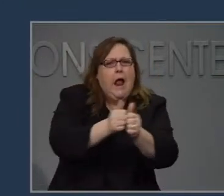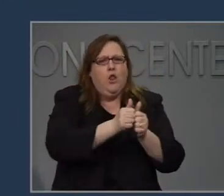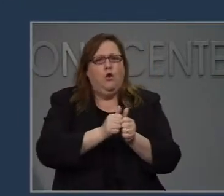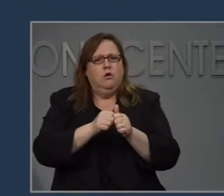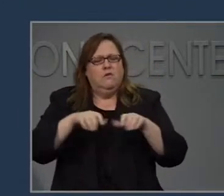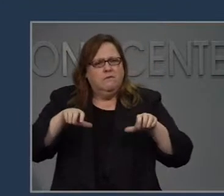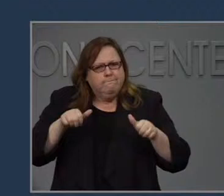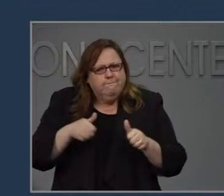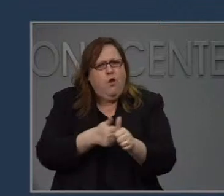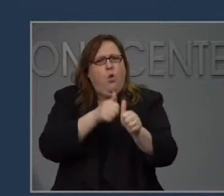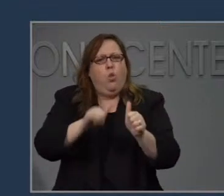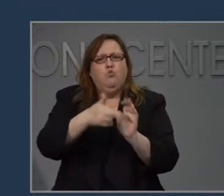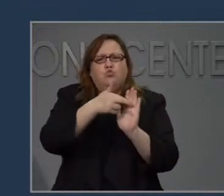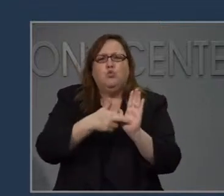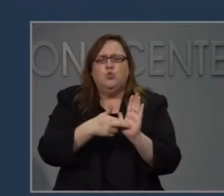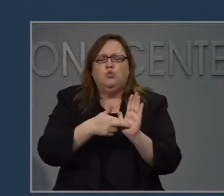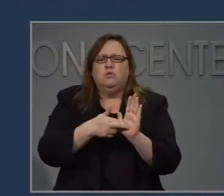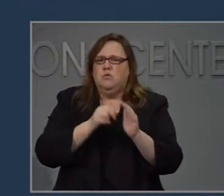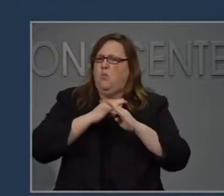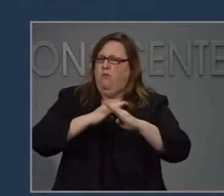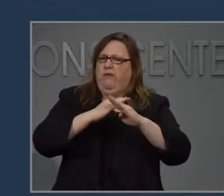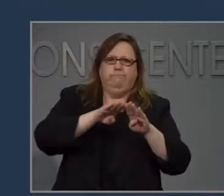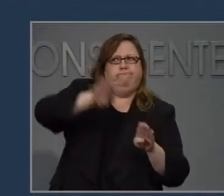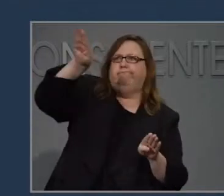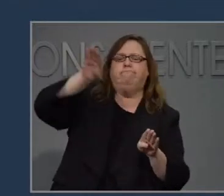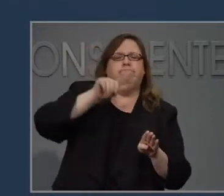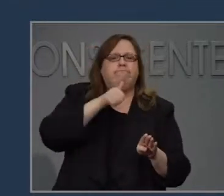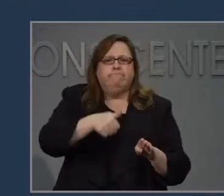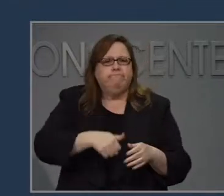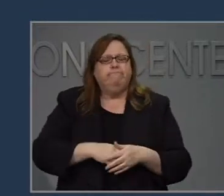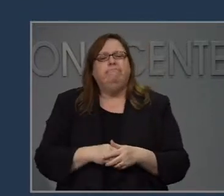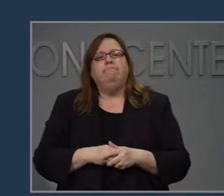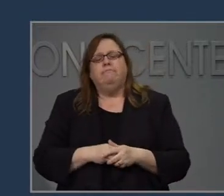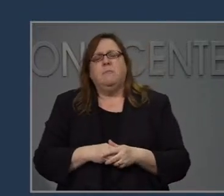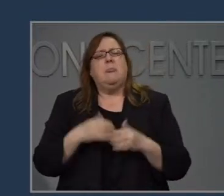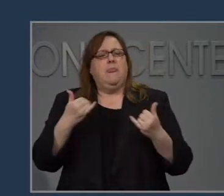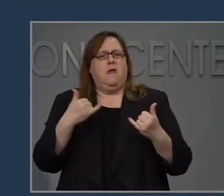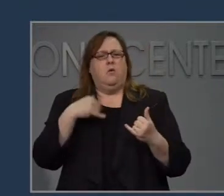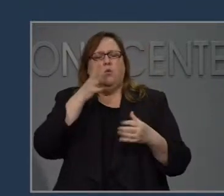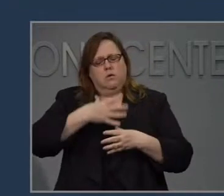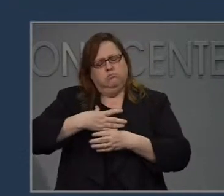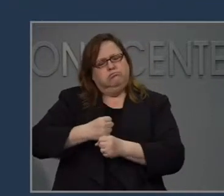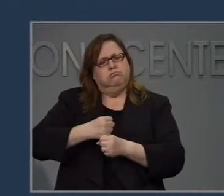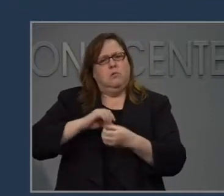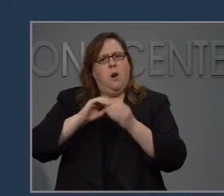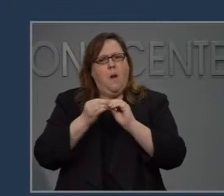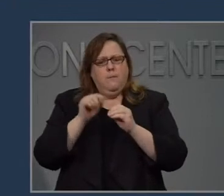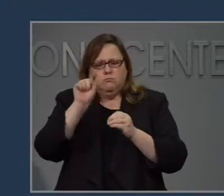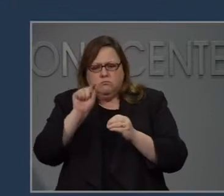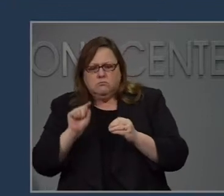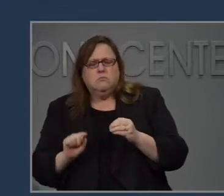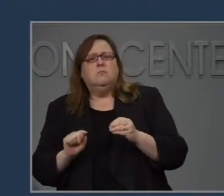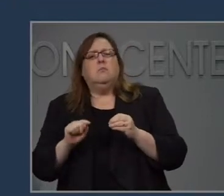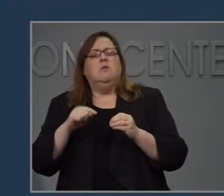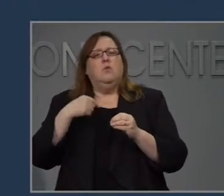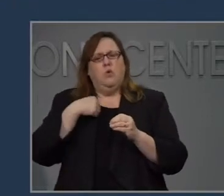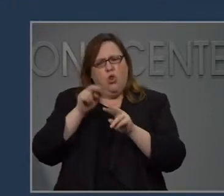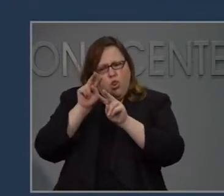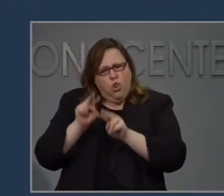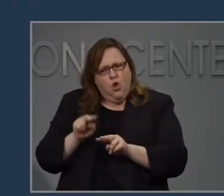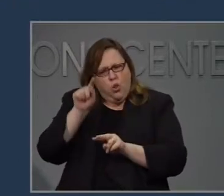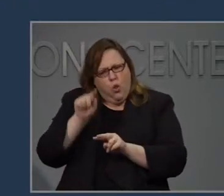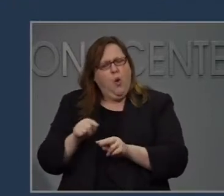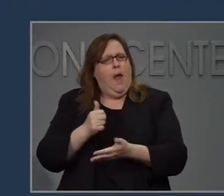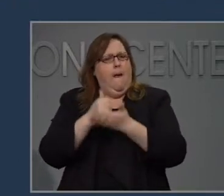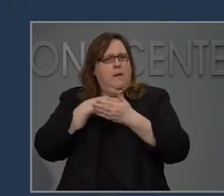prevented a peak. So let's recap the set of measures we are looking at to guide our decisions to ease restrictions. We